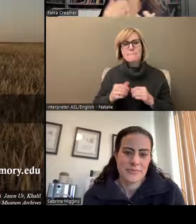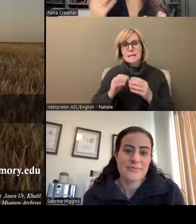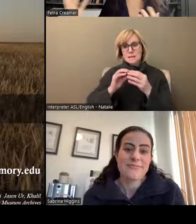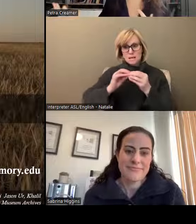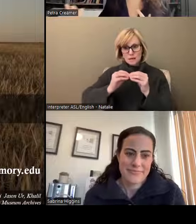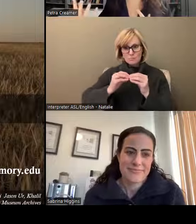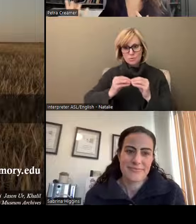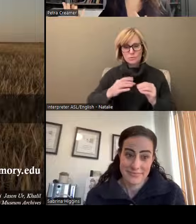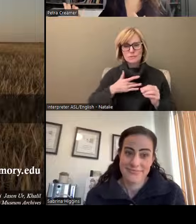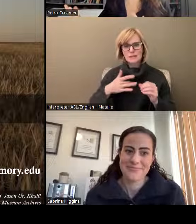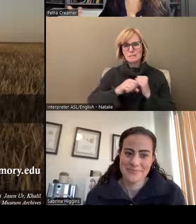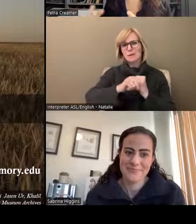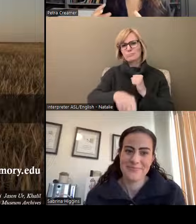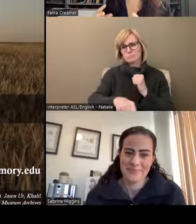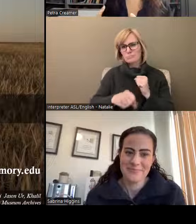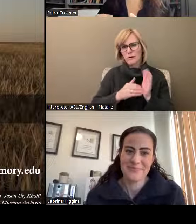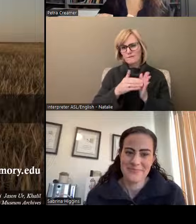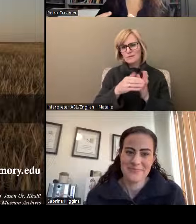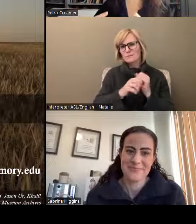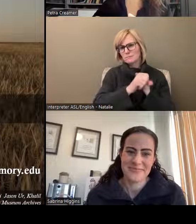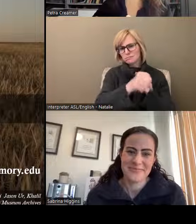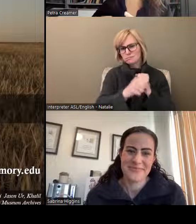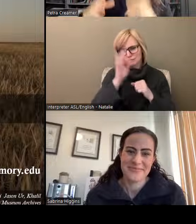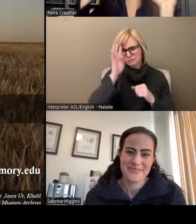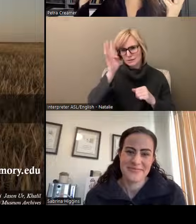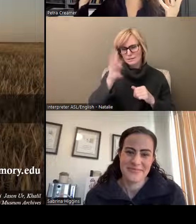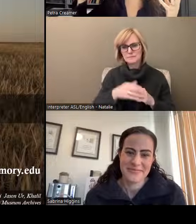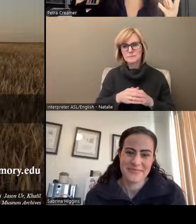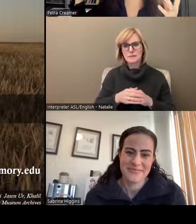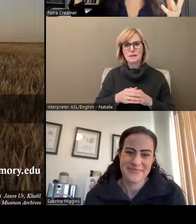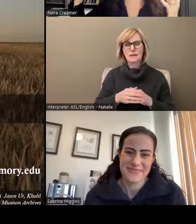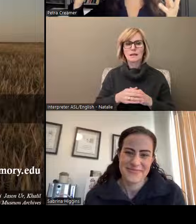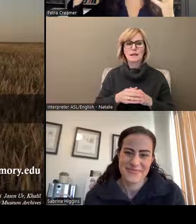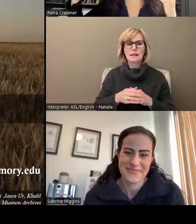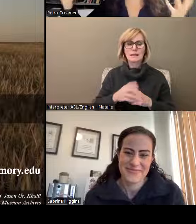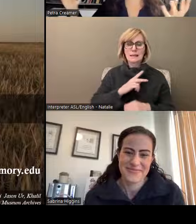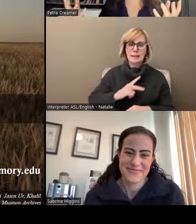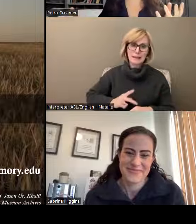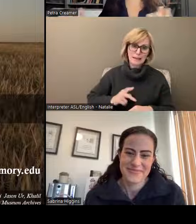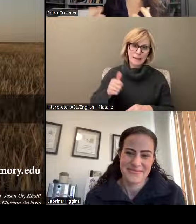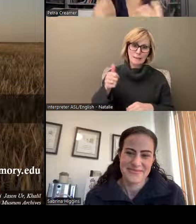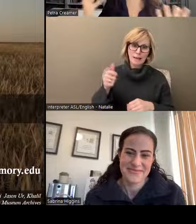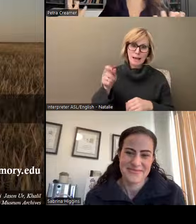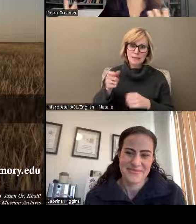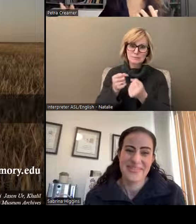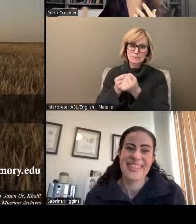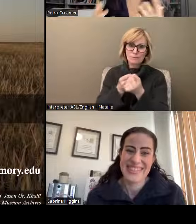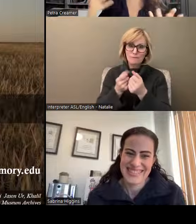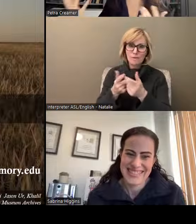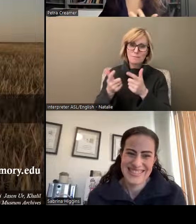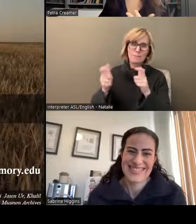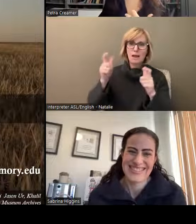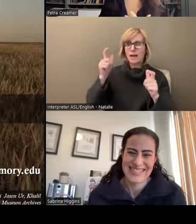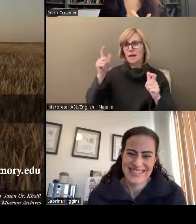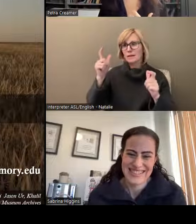numbers tend to be overblown in a lot of cases. The legitimacy of the king, of course, has to be propped up by these grand decrees of